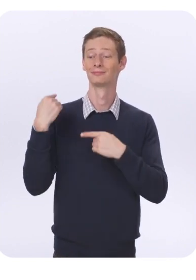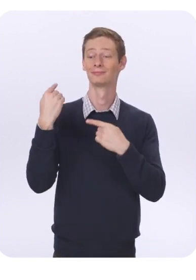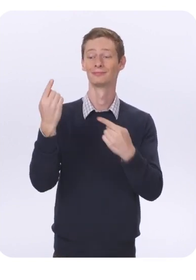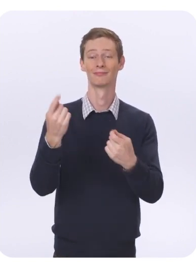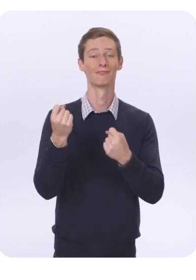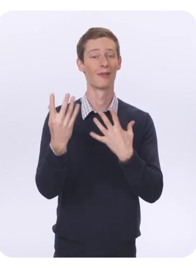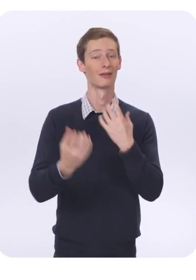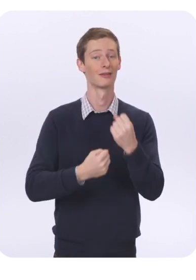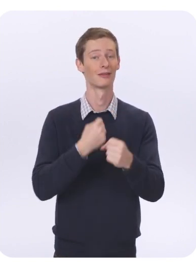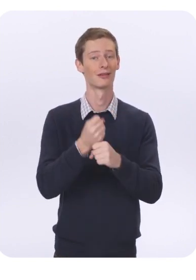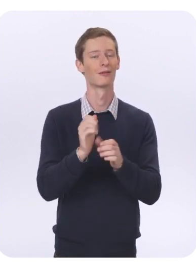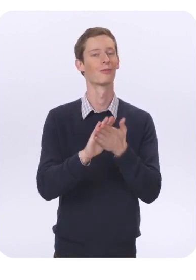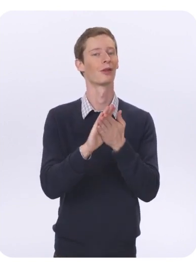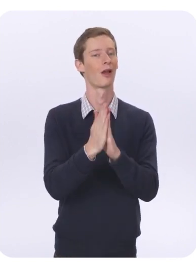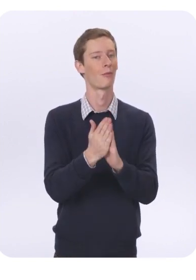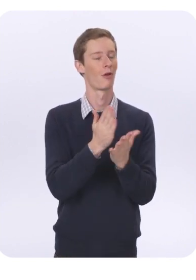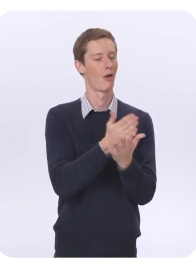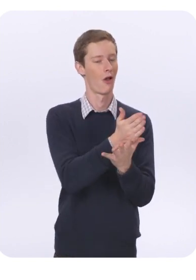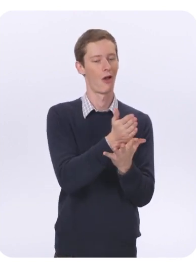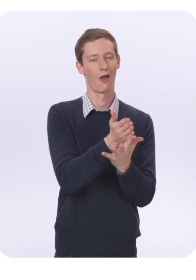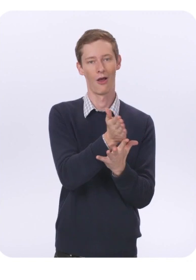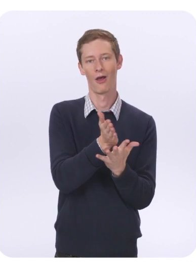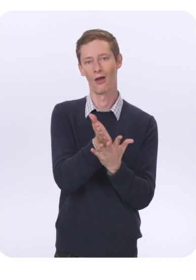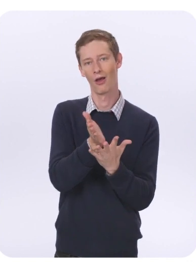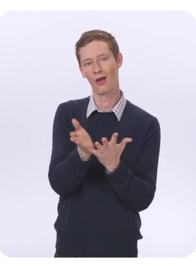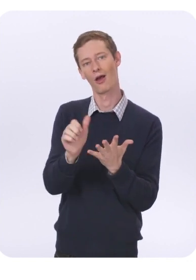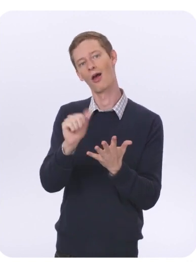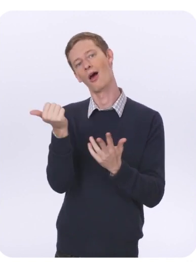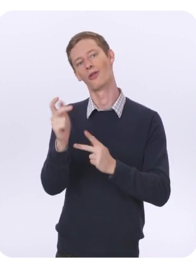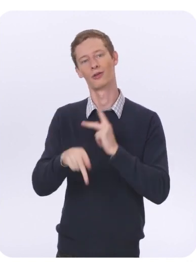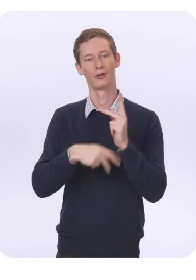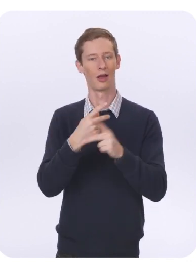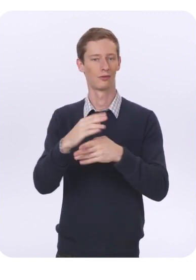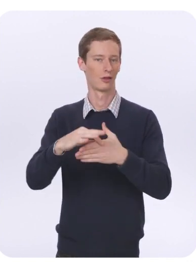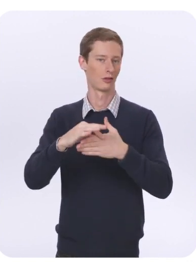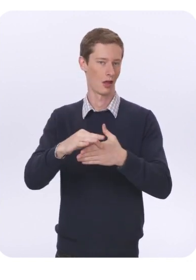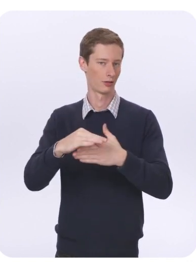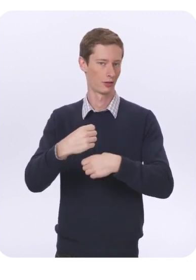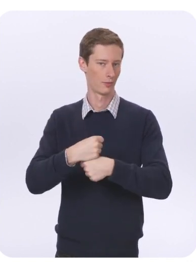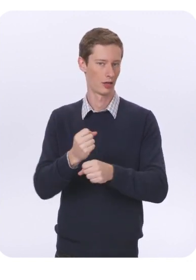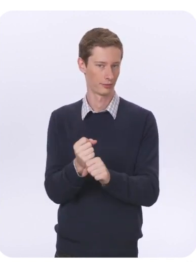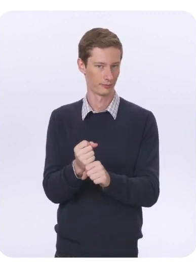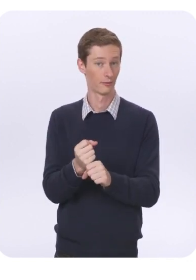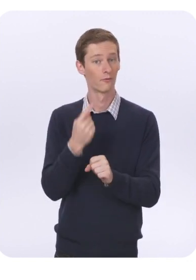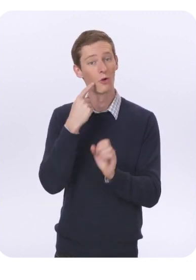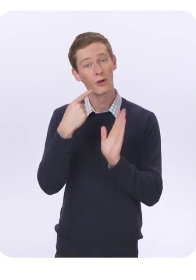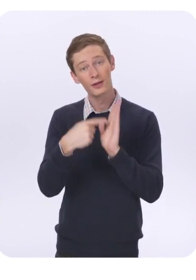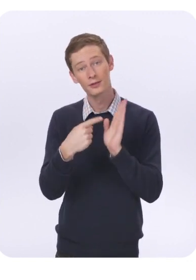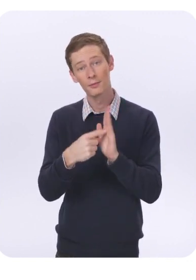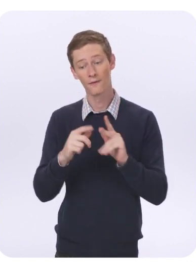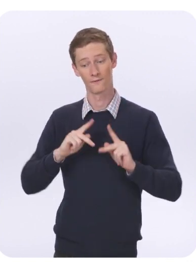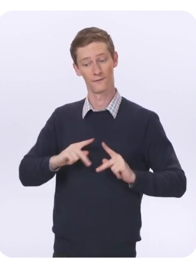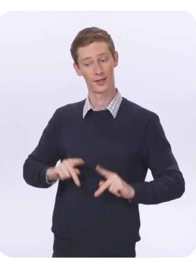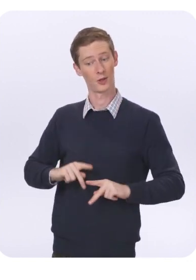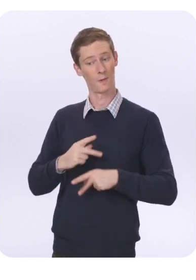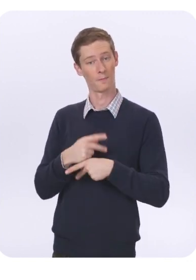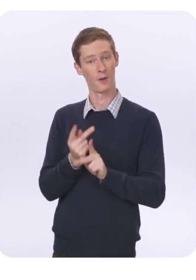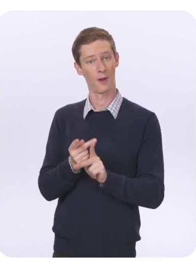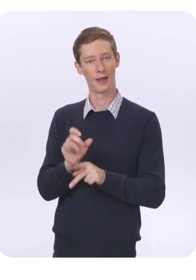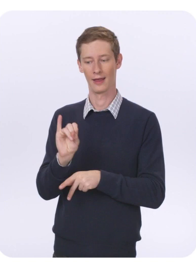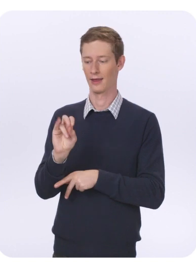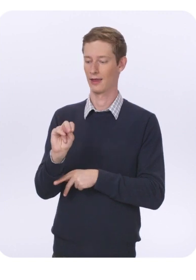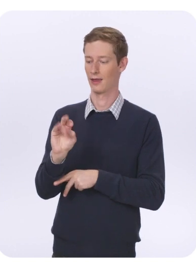branched out and we started to dive into other forms of content creation. For example, physical products, like infographic